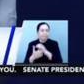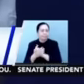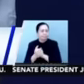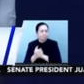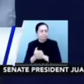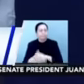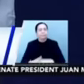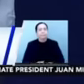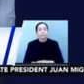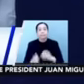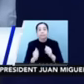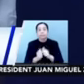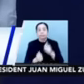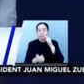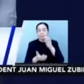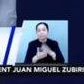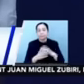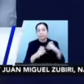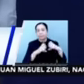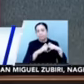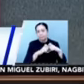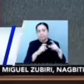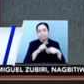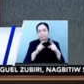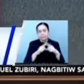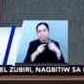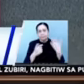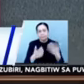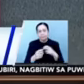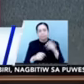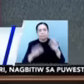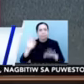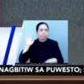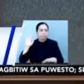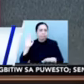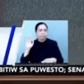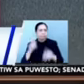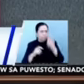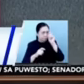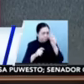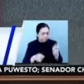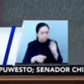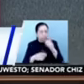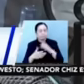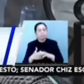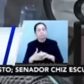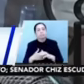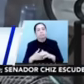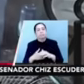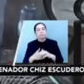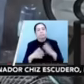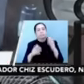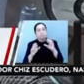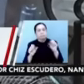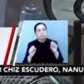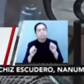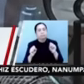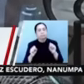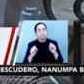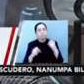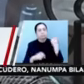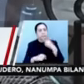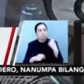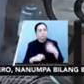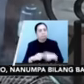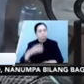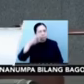ang misis na si Heart Evangelista ng manumpa sa pwesto. My hats off to you, Senate President Zubiri. I salute you and I hope I